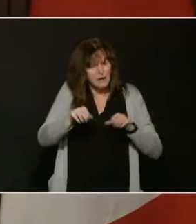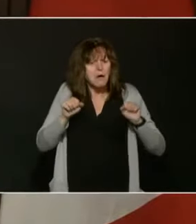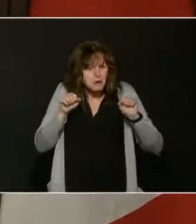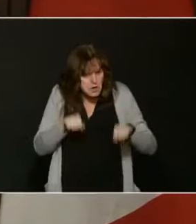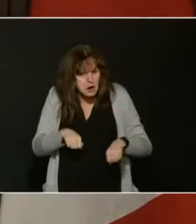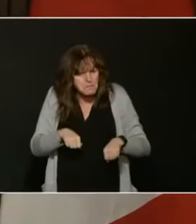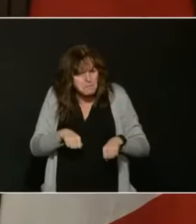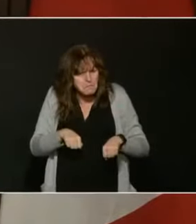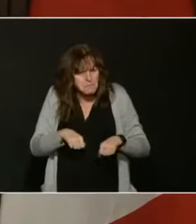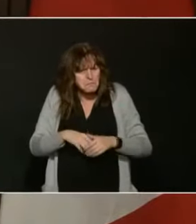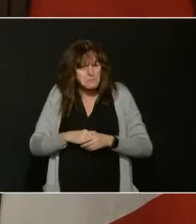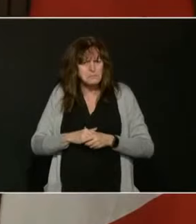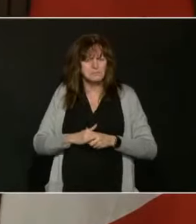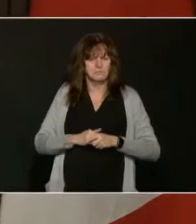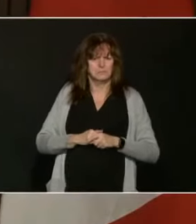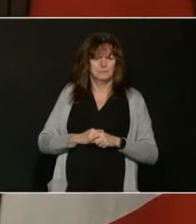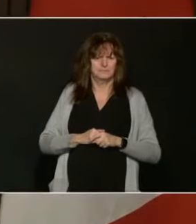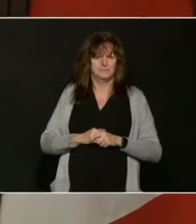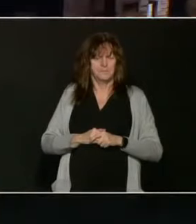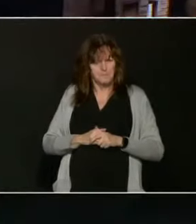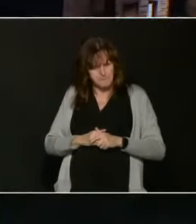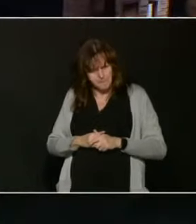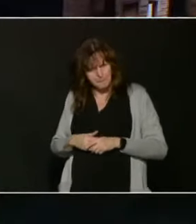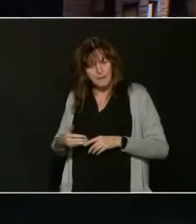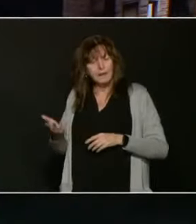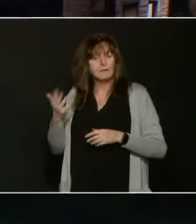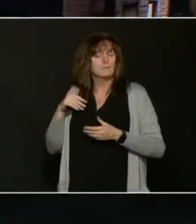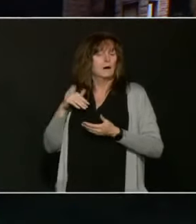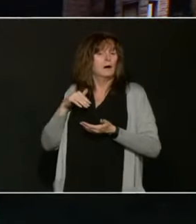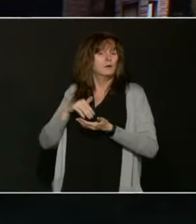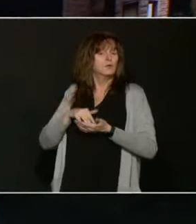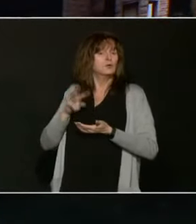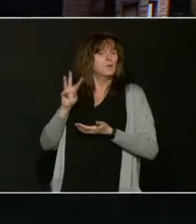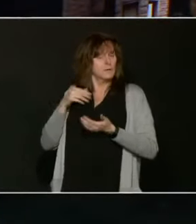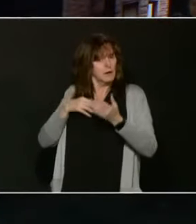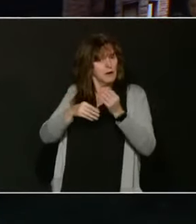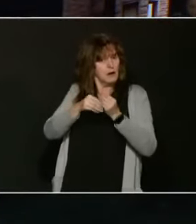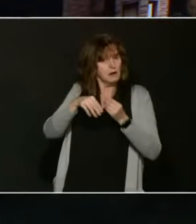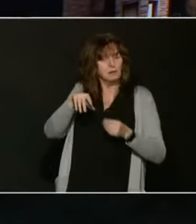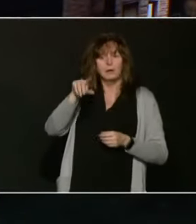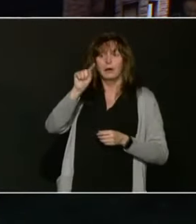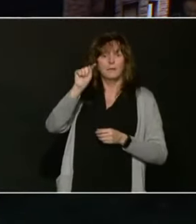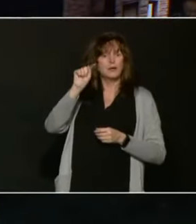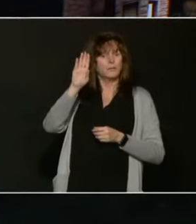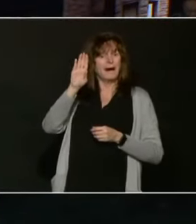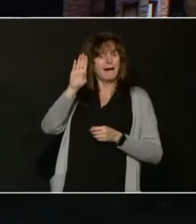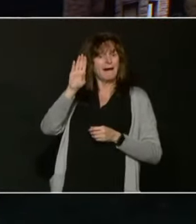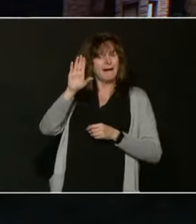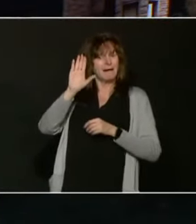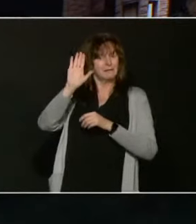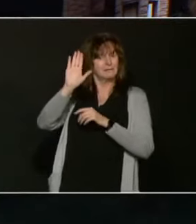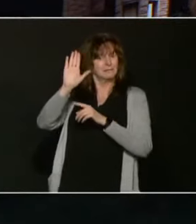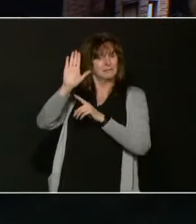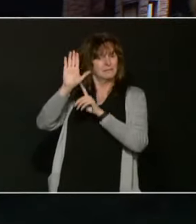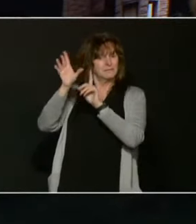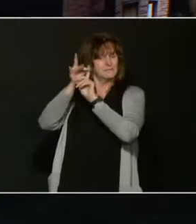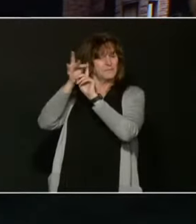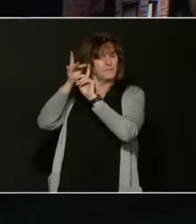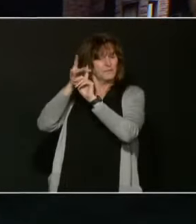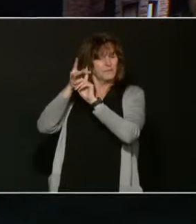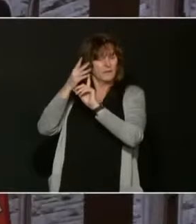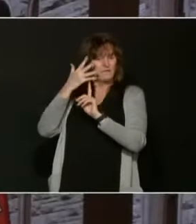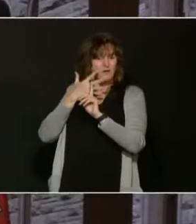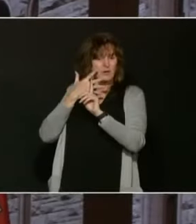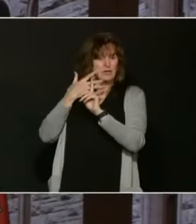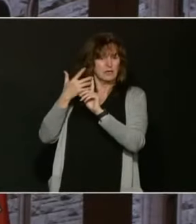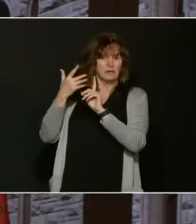And I would add that the cases in Thunder Bay at this time, fortunately, have not detected any variants of concern. That is different than in the Public